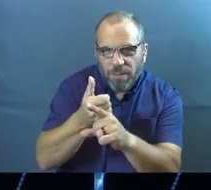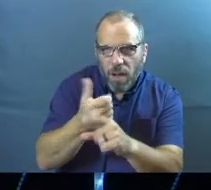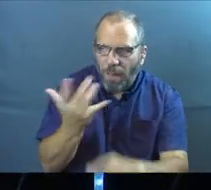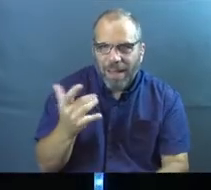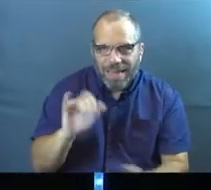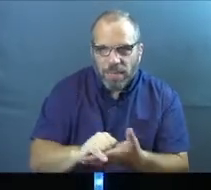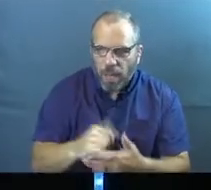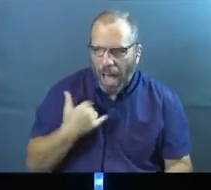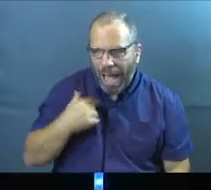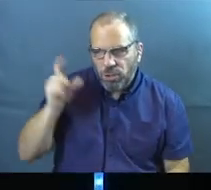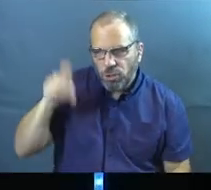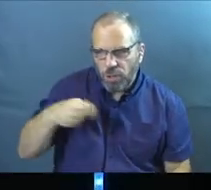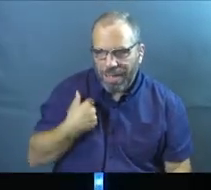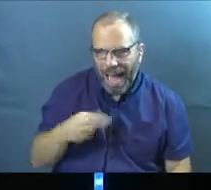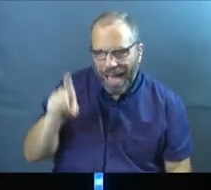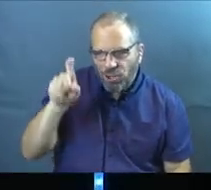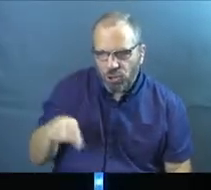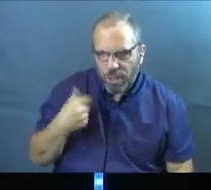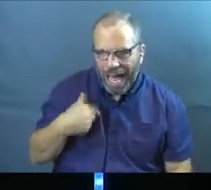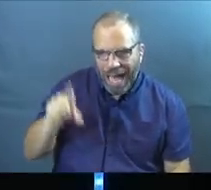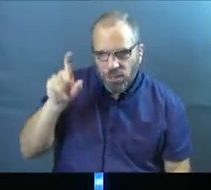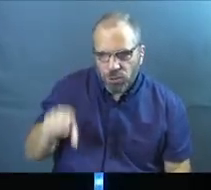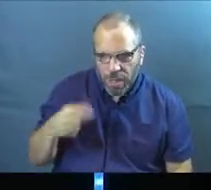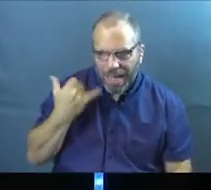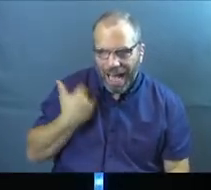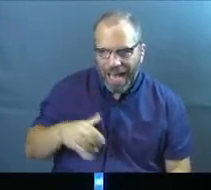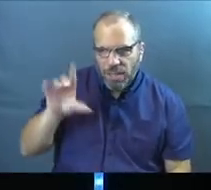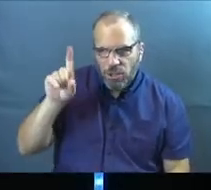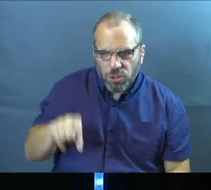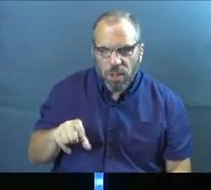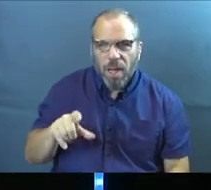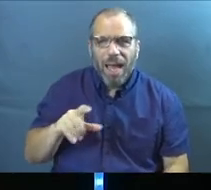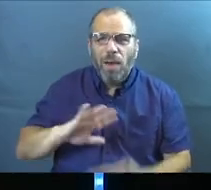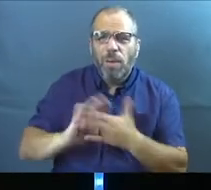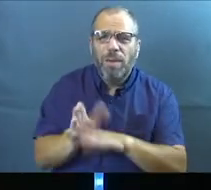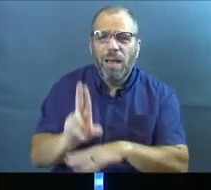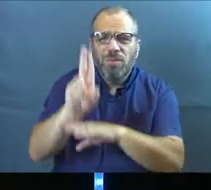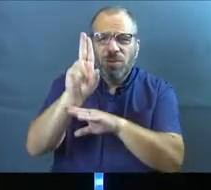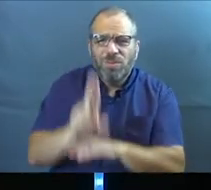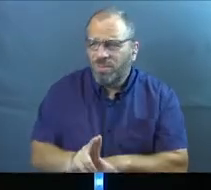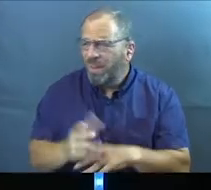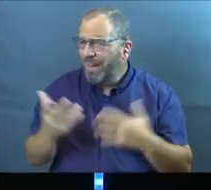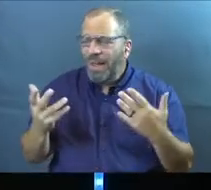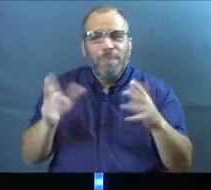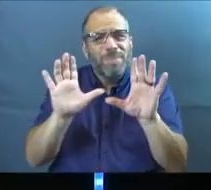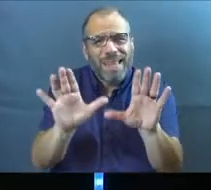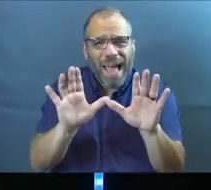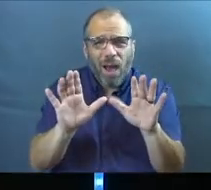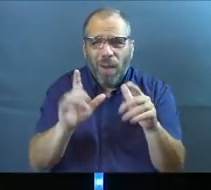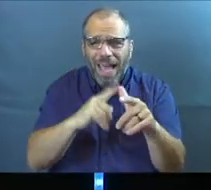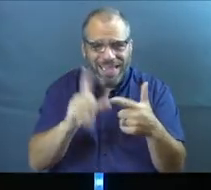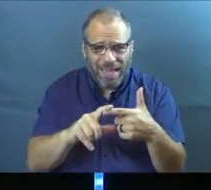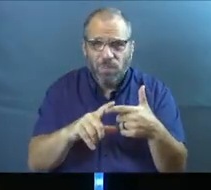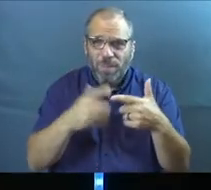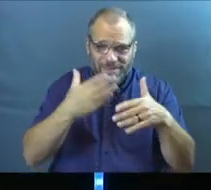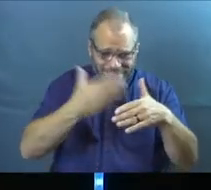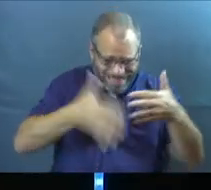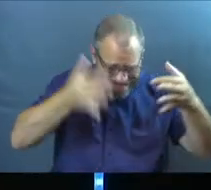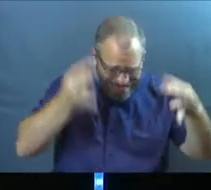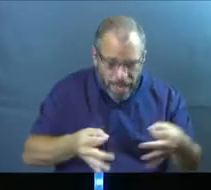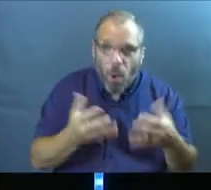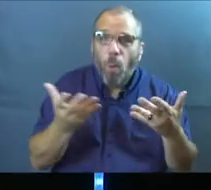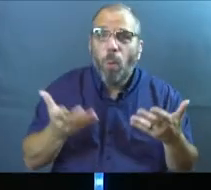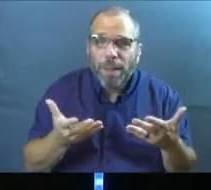Because we do. And we get so used to it. And we do it all the time. And here's where we end up landing. We end